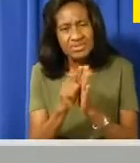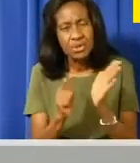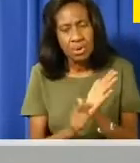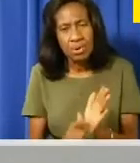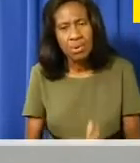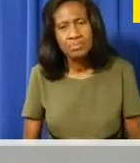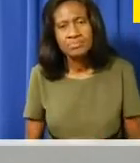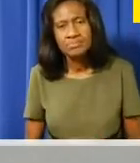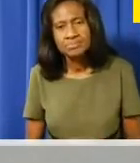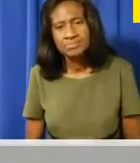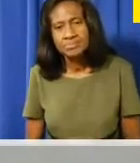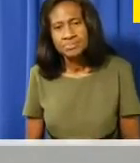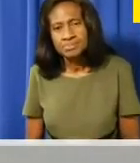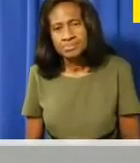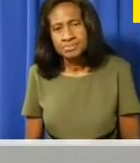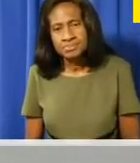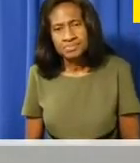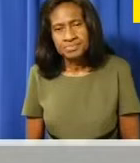Sometime,